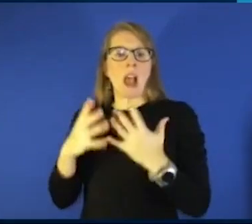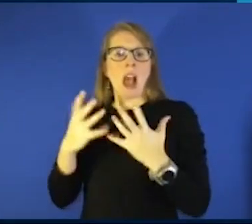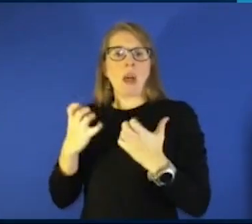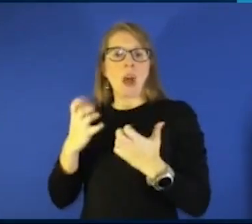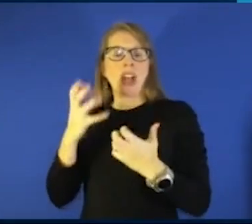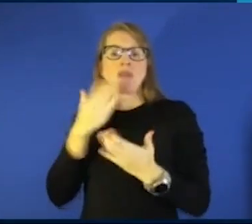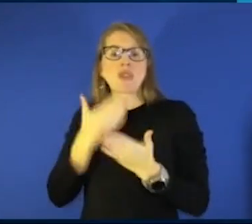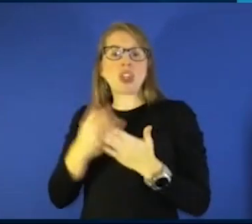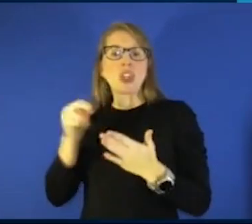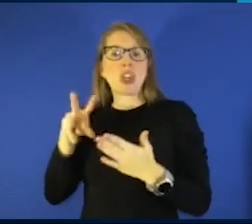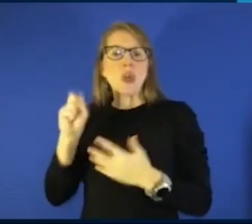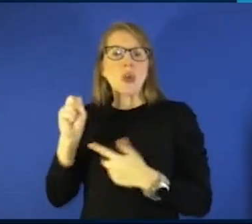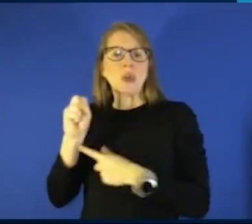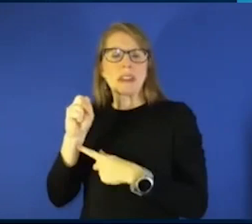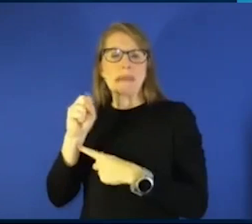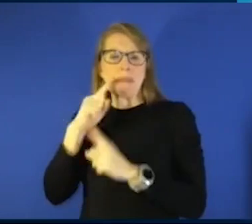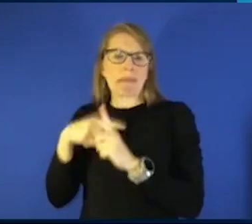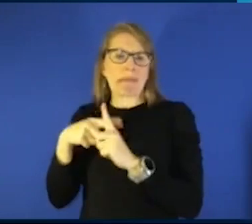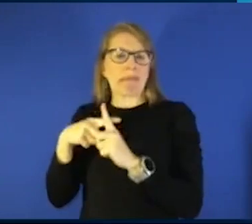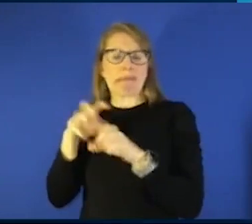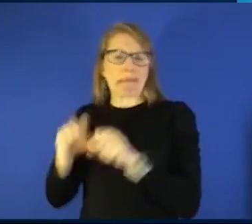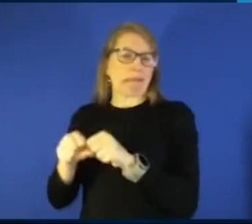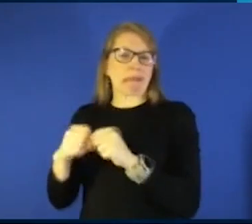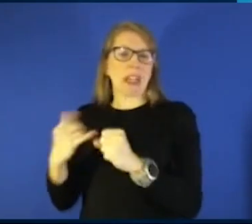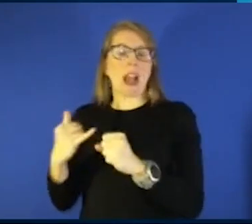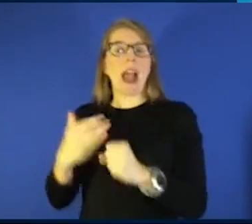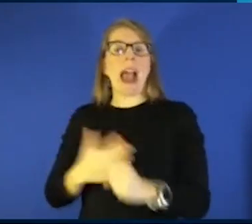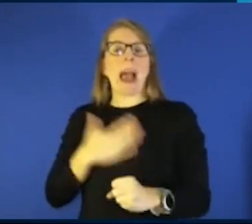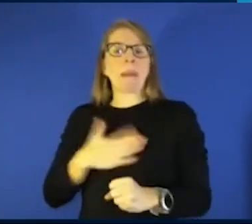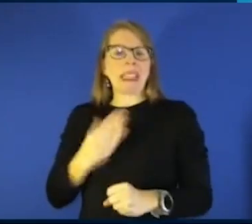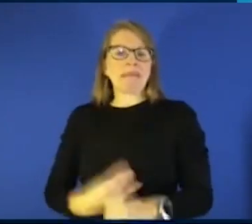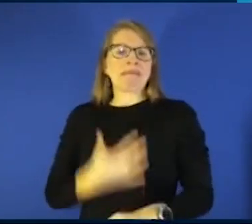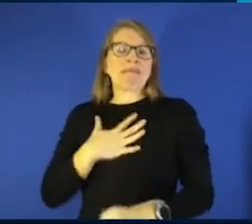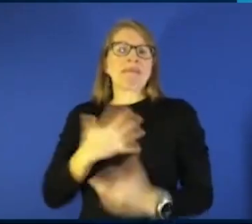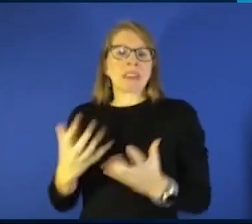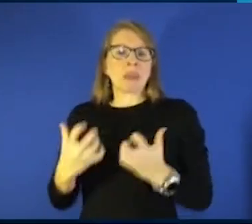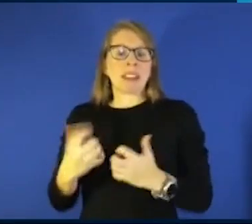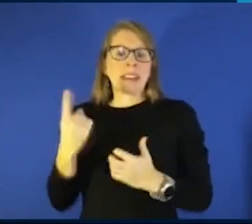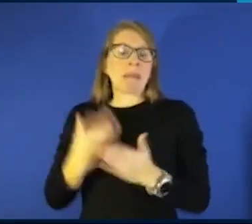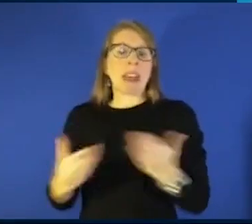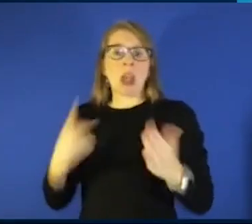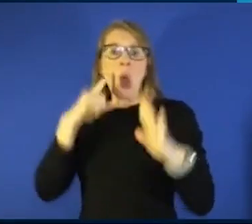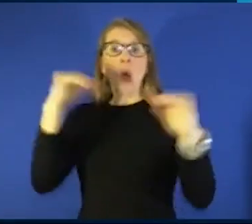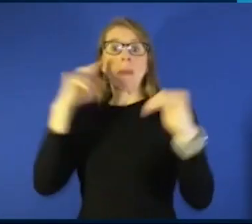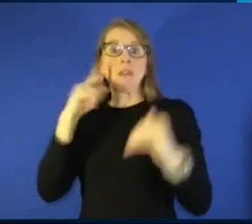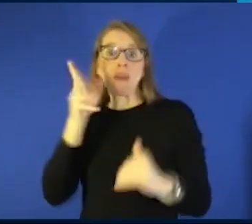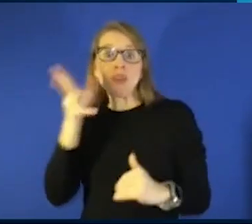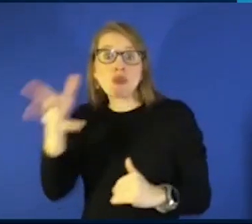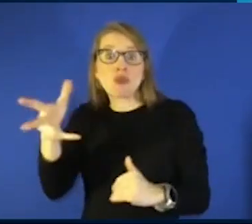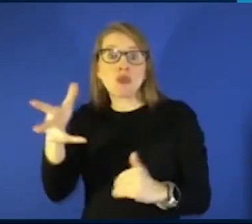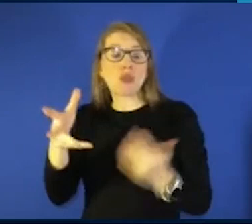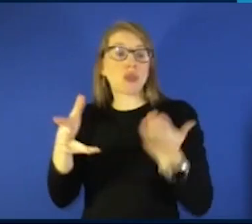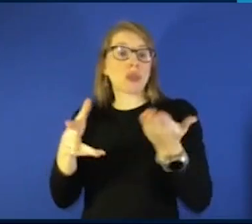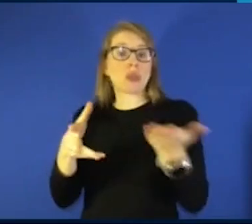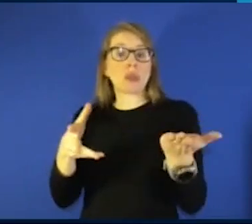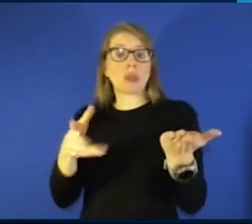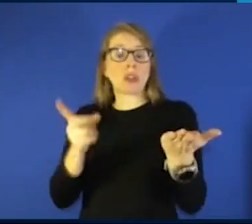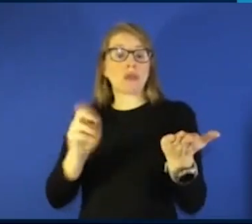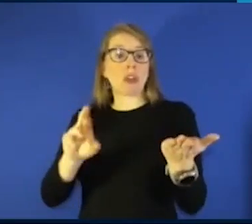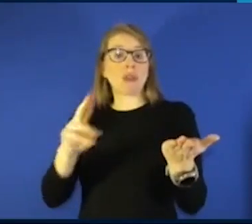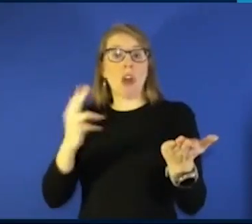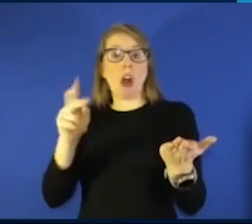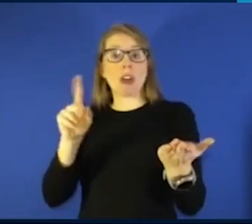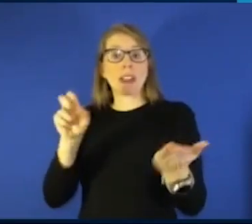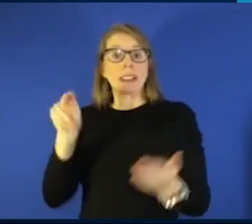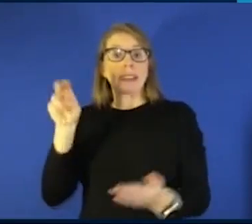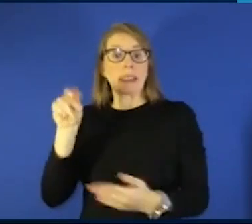hang on to right now. I want something to be happy about. I want to know there's hope for the future. Dr. Hawkinson, can you give Isaac hope for the